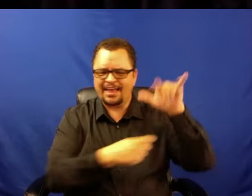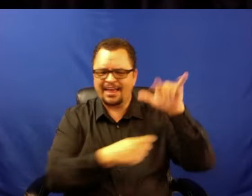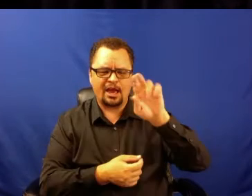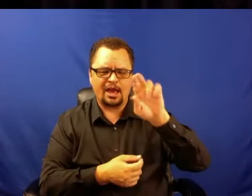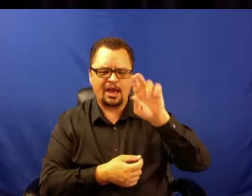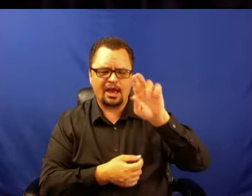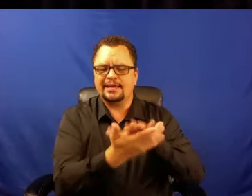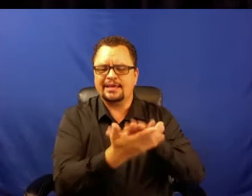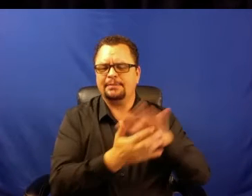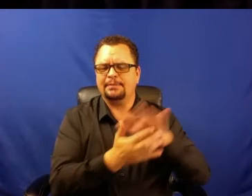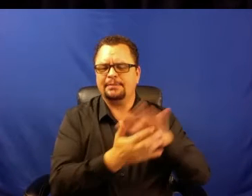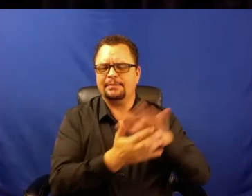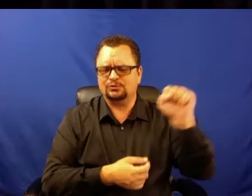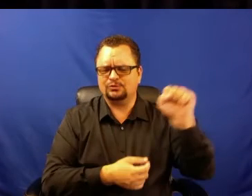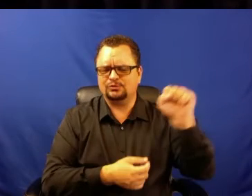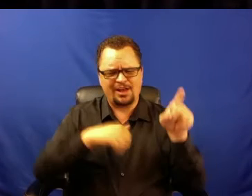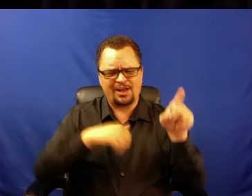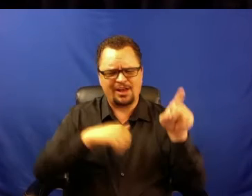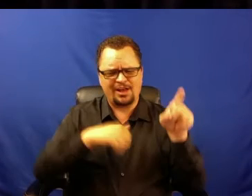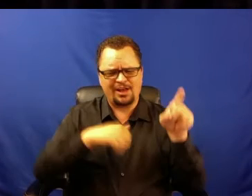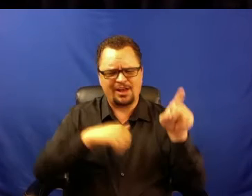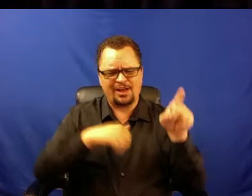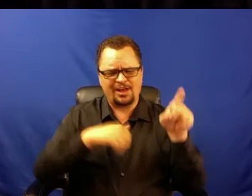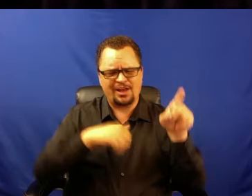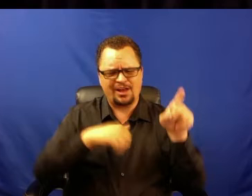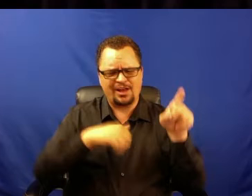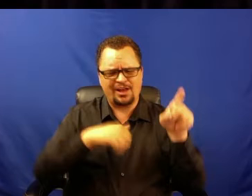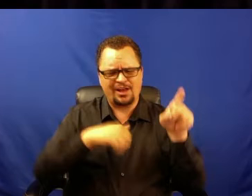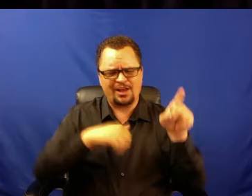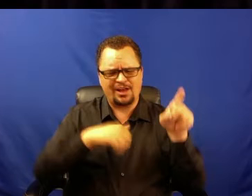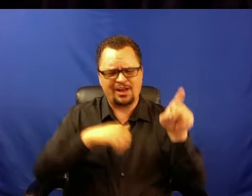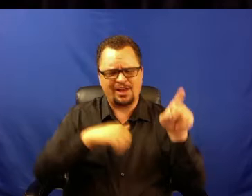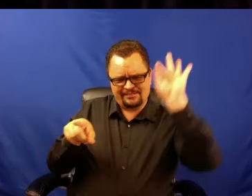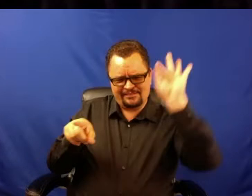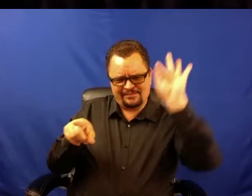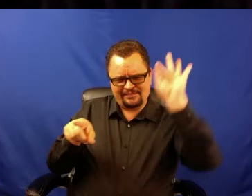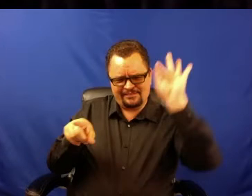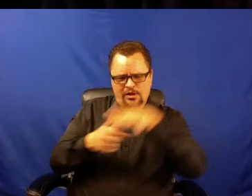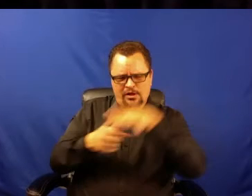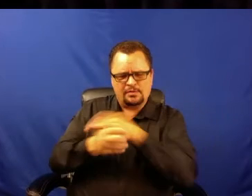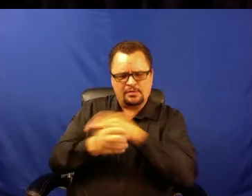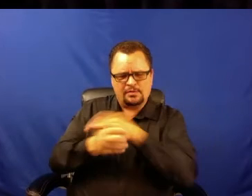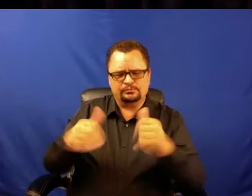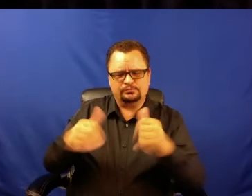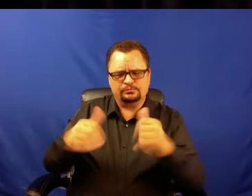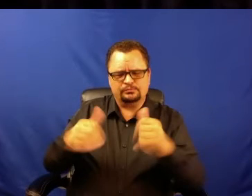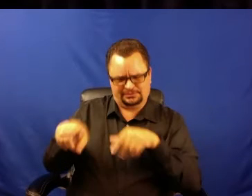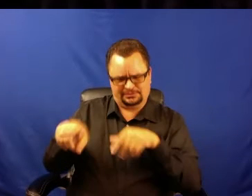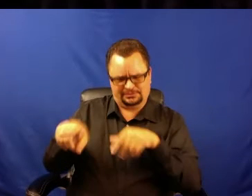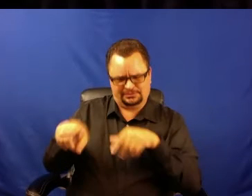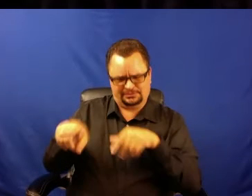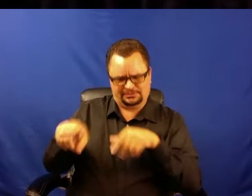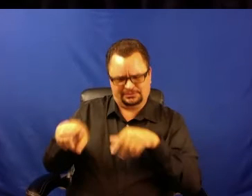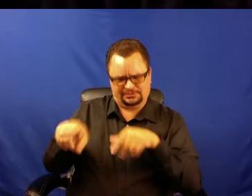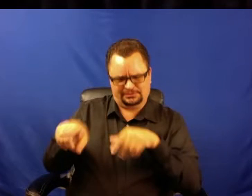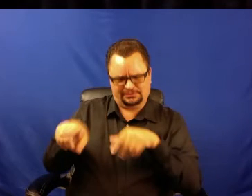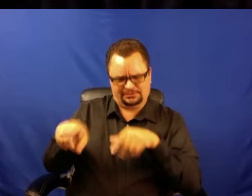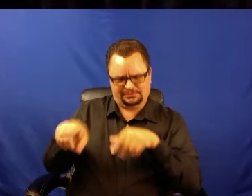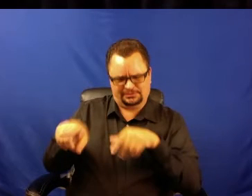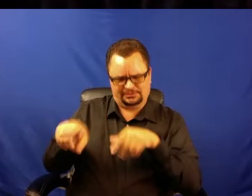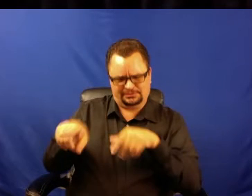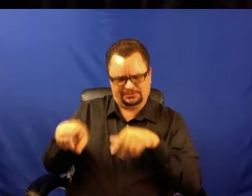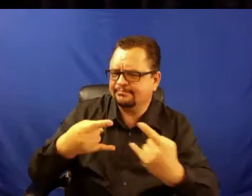a federal facility, they are required to wear masks. And then also with District 8, which is Fountain Fort Carson, does have